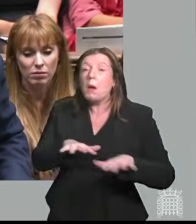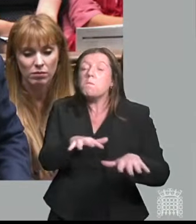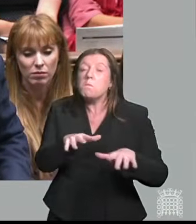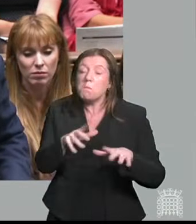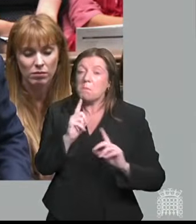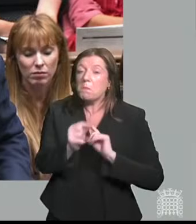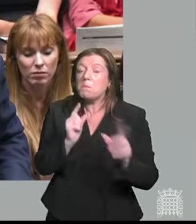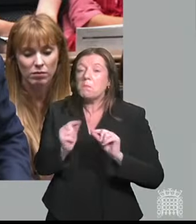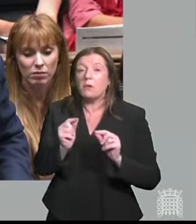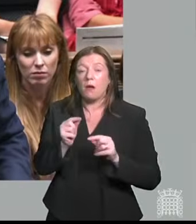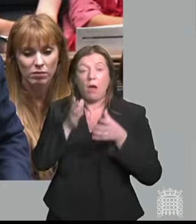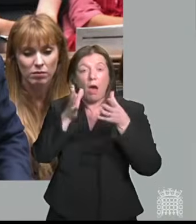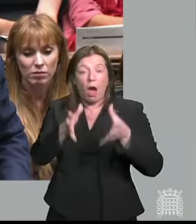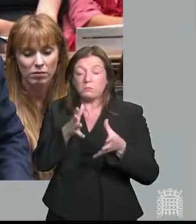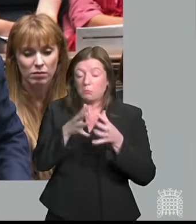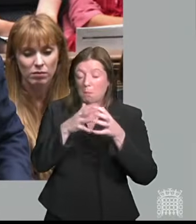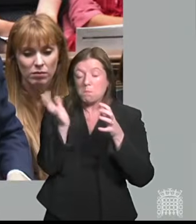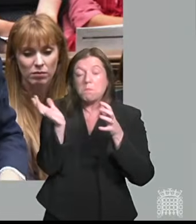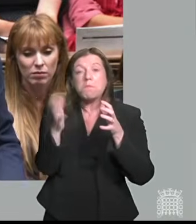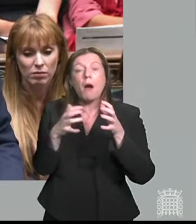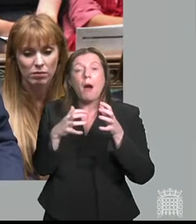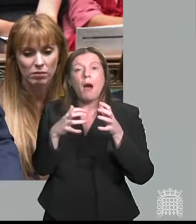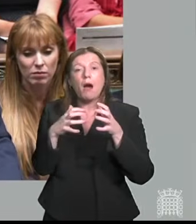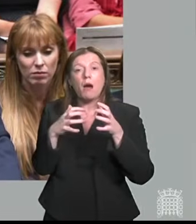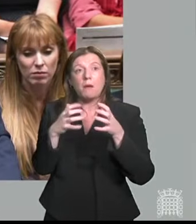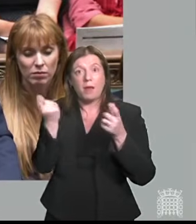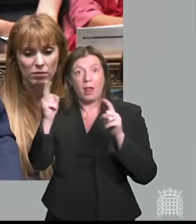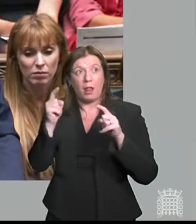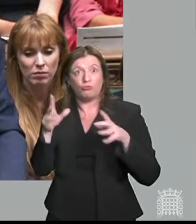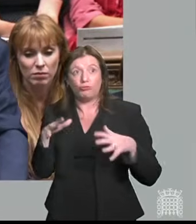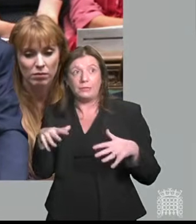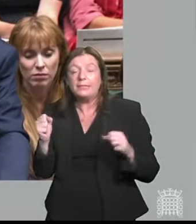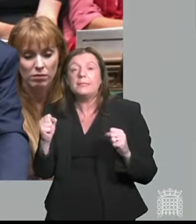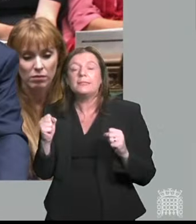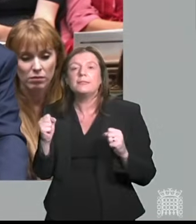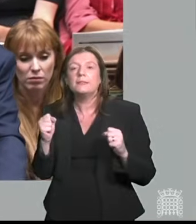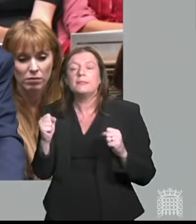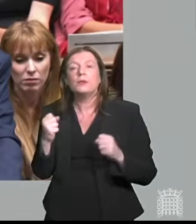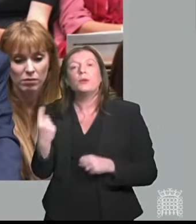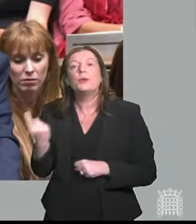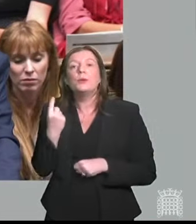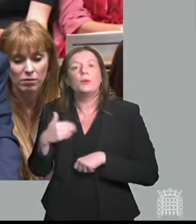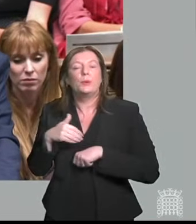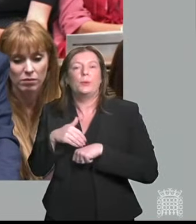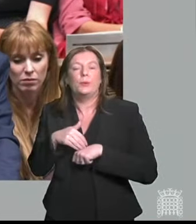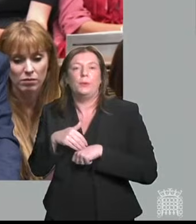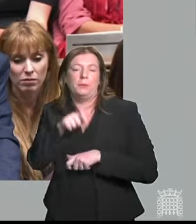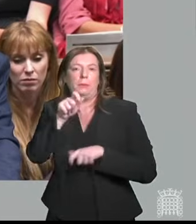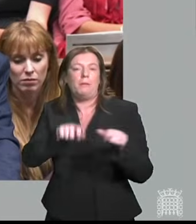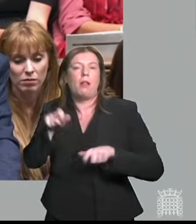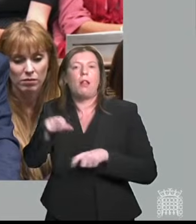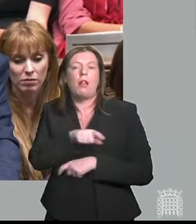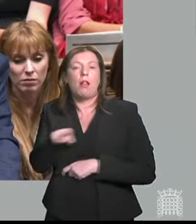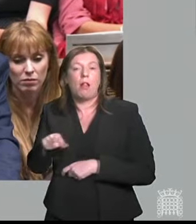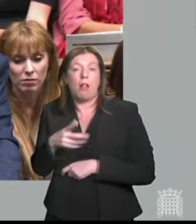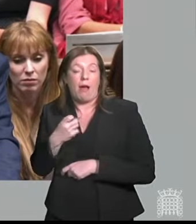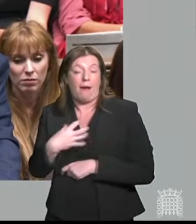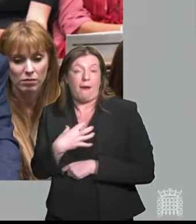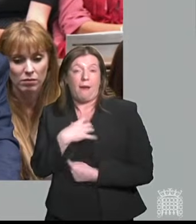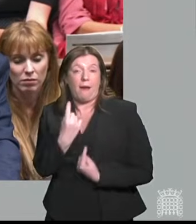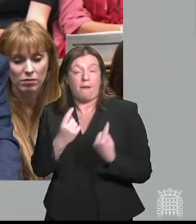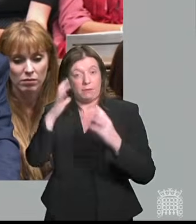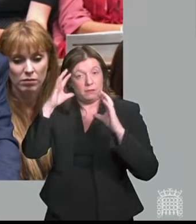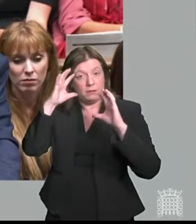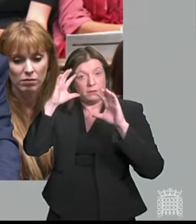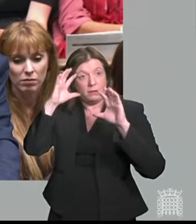able to function. The lights are going out, and the innocent civilians of Gaza are terrified that they will